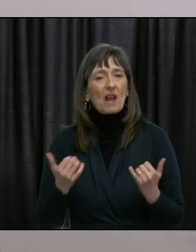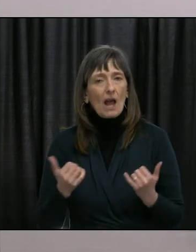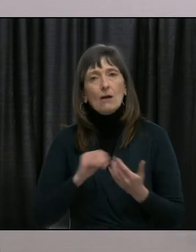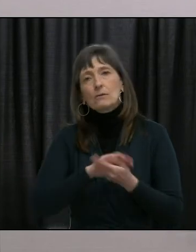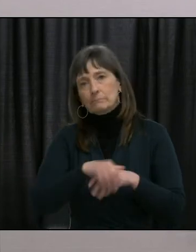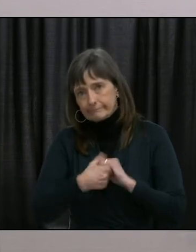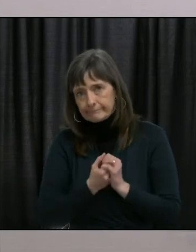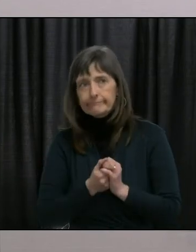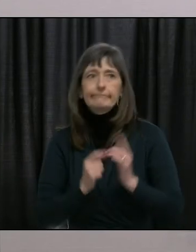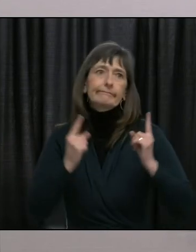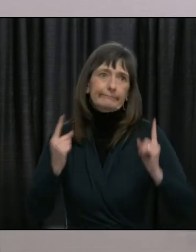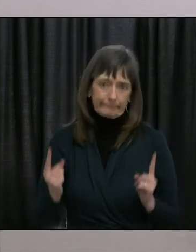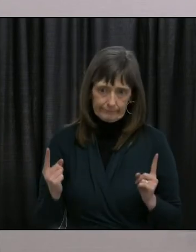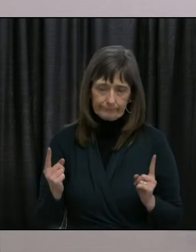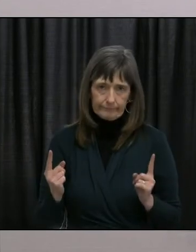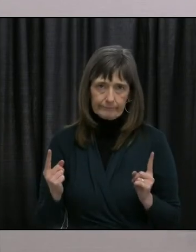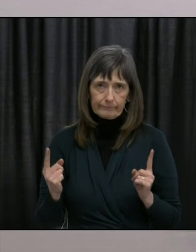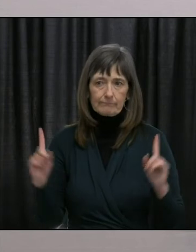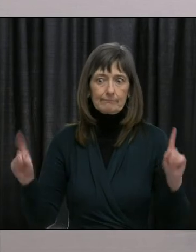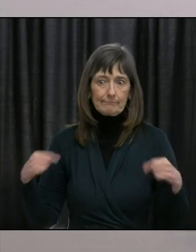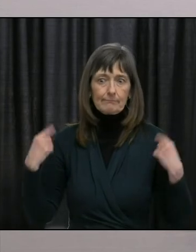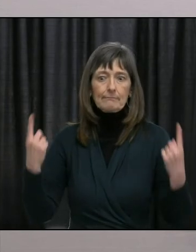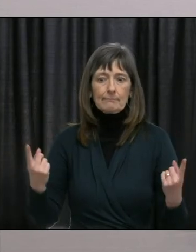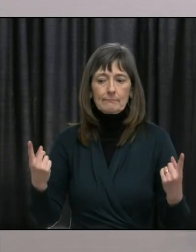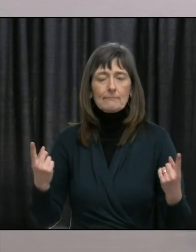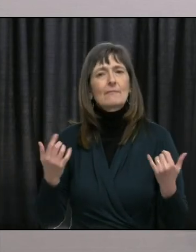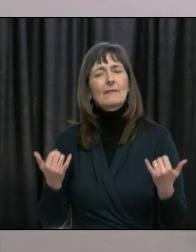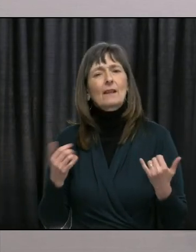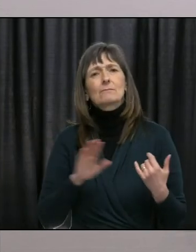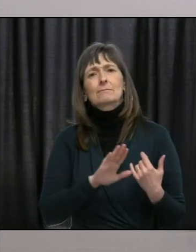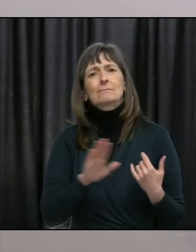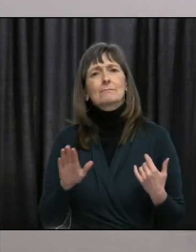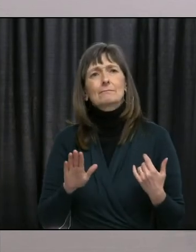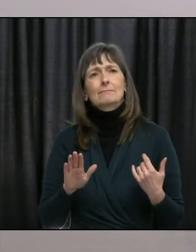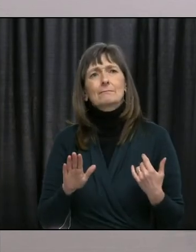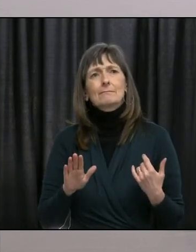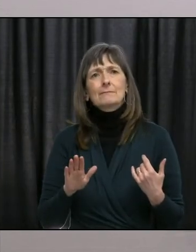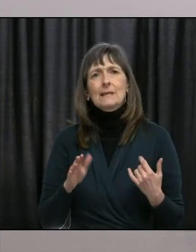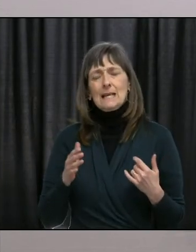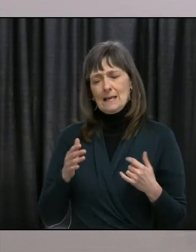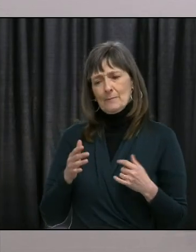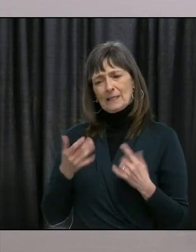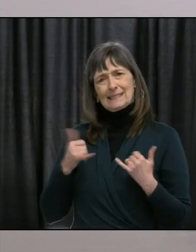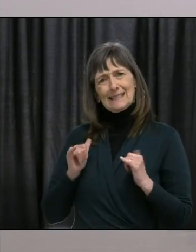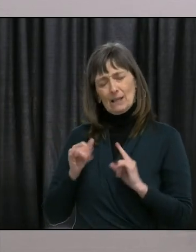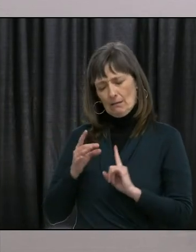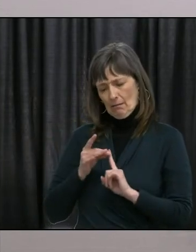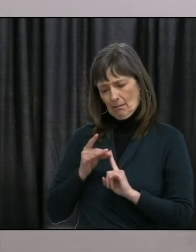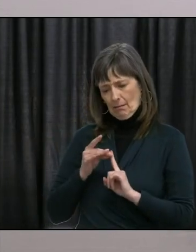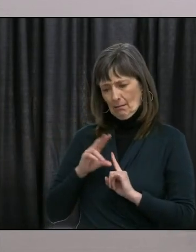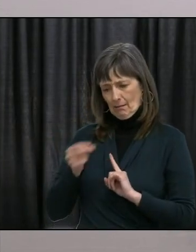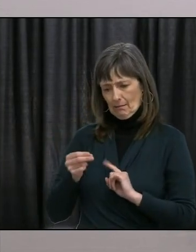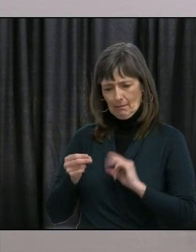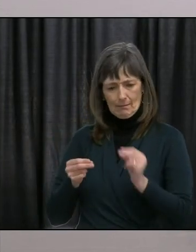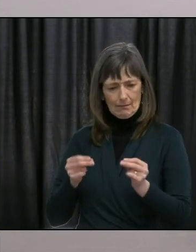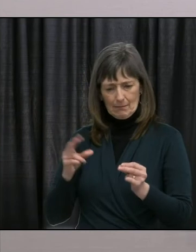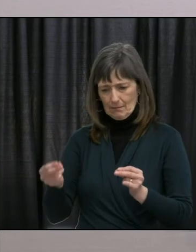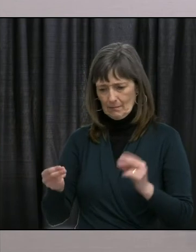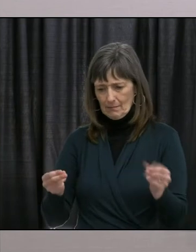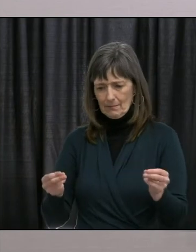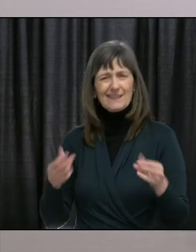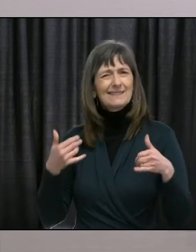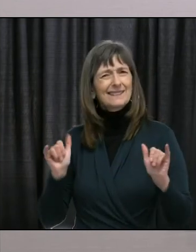washing, etc., I think a lot of people are wondering, how is this disease continuing to spread? I know you're still doing contact tracing on the most recent cases, but